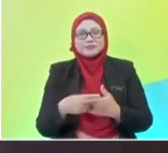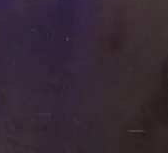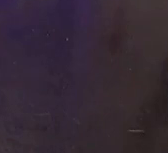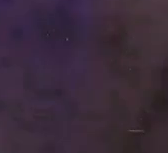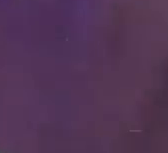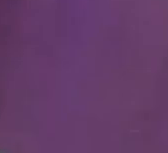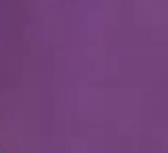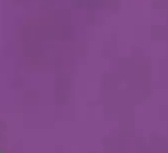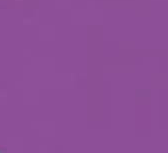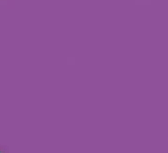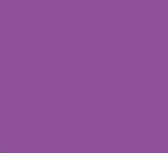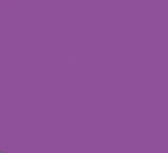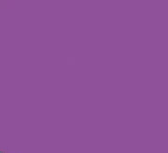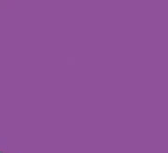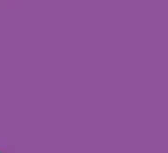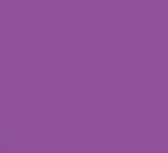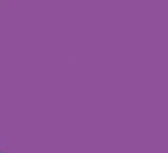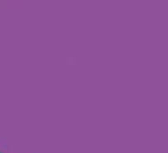Okay, come.